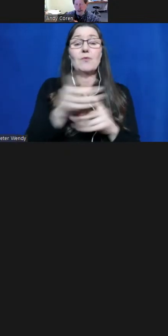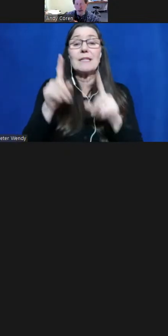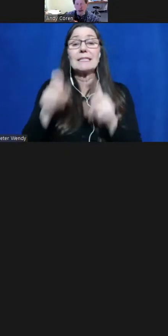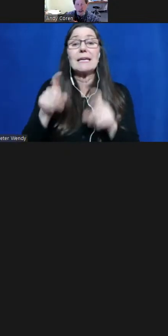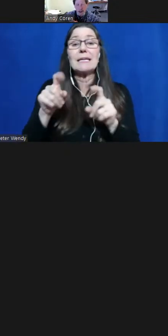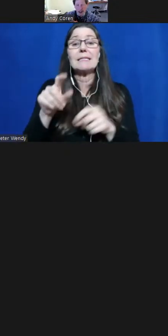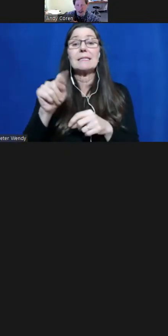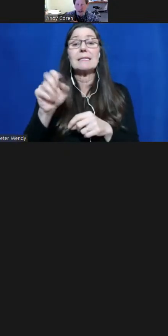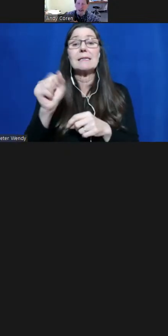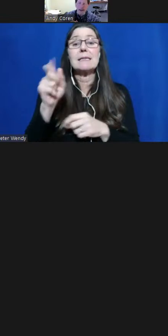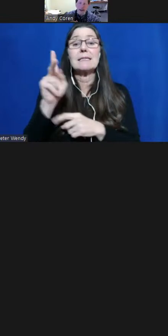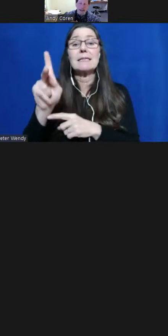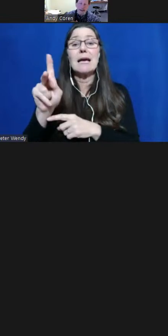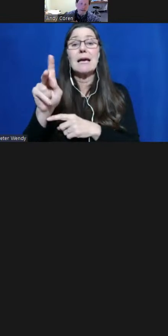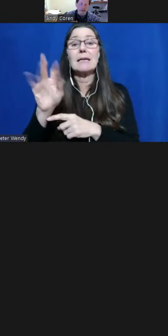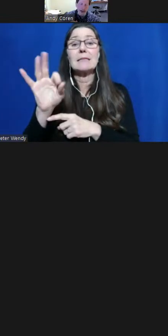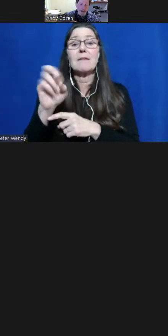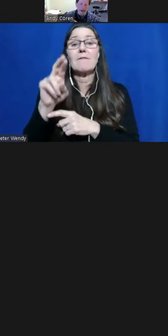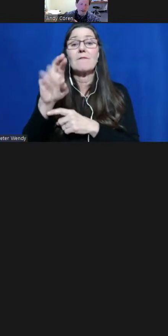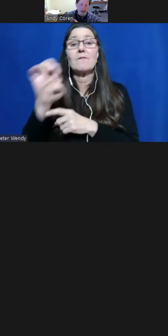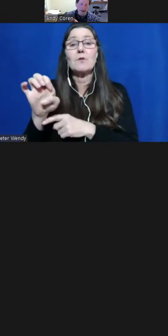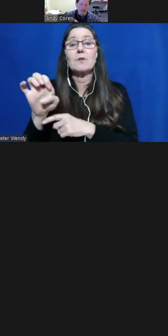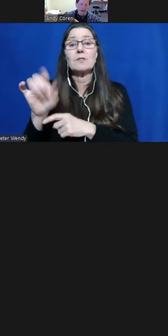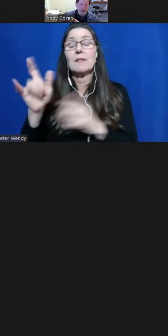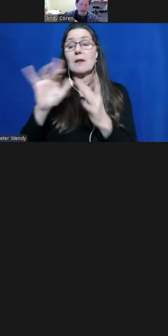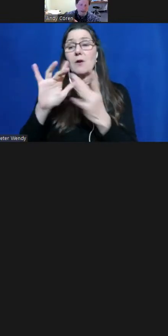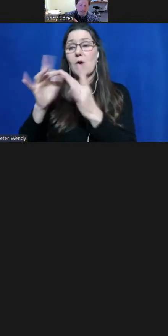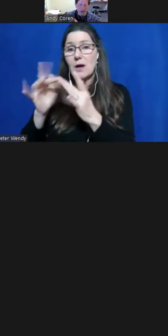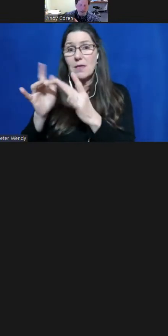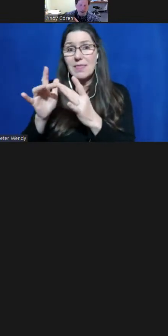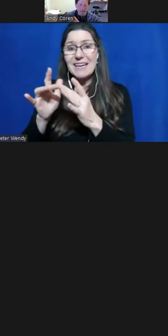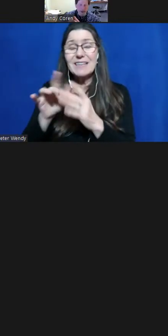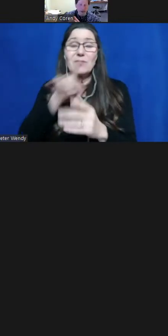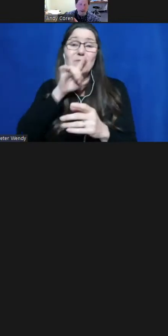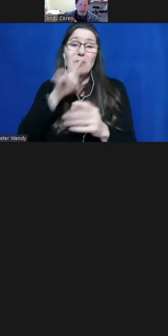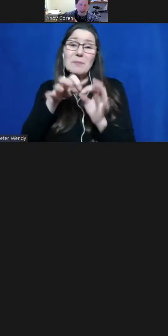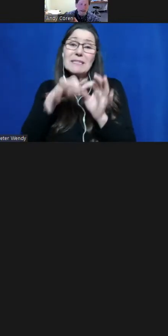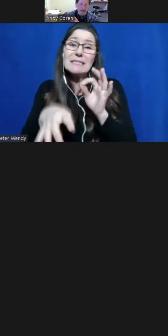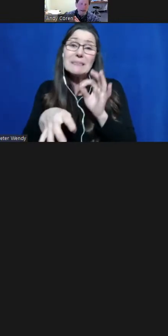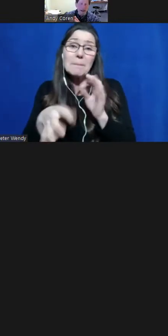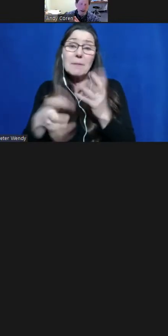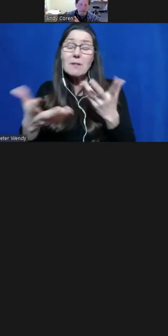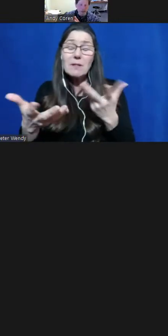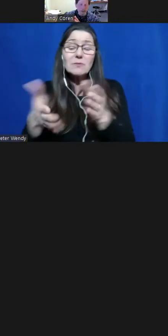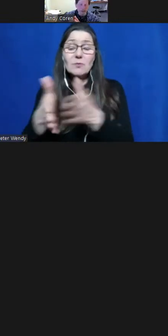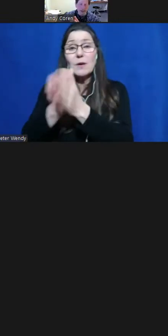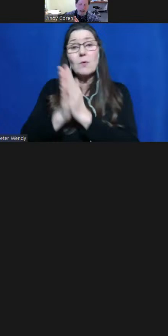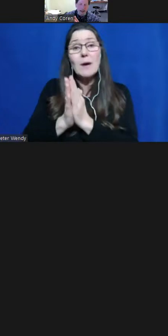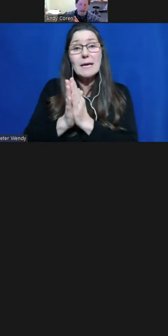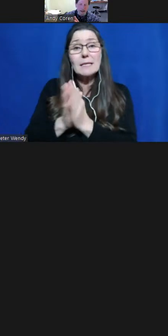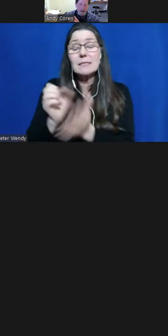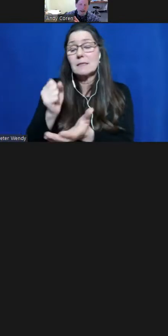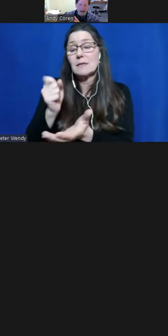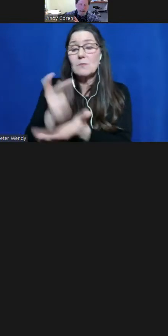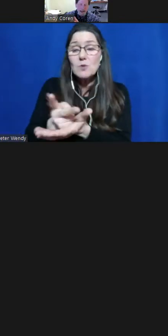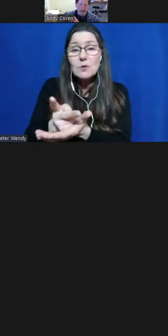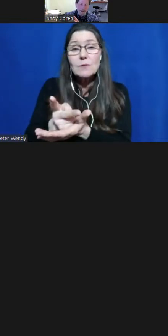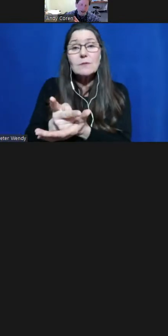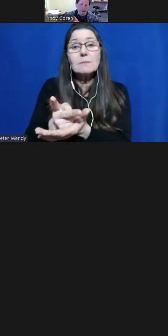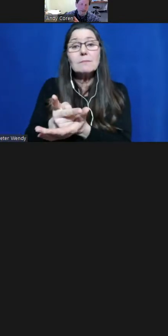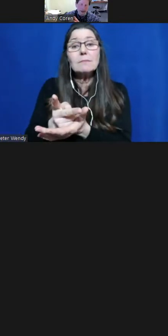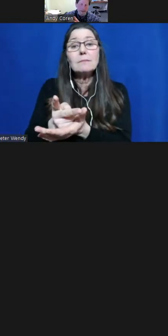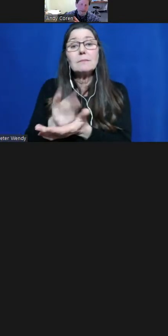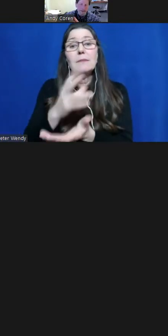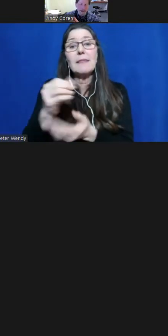can just go online, and it's actually relatively simple and straightforward to get approved and